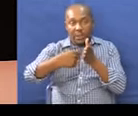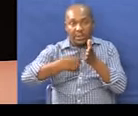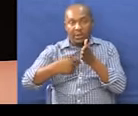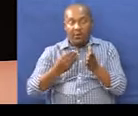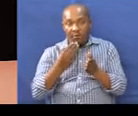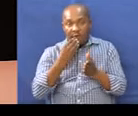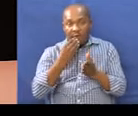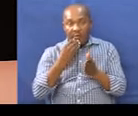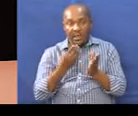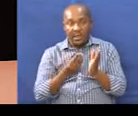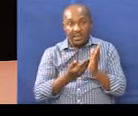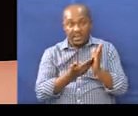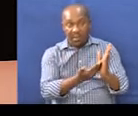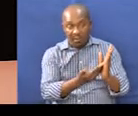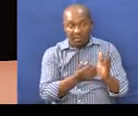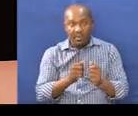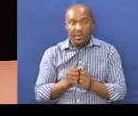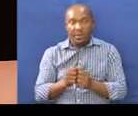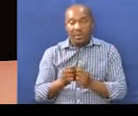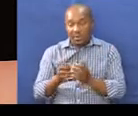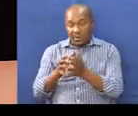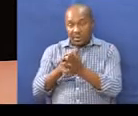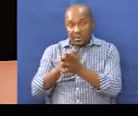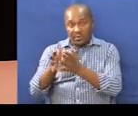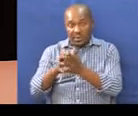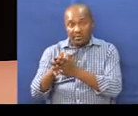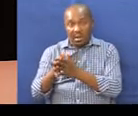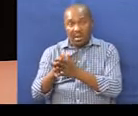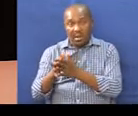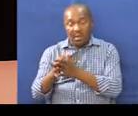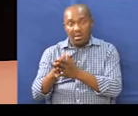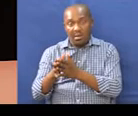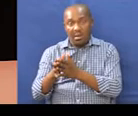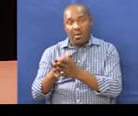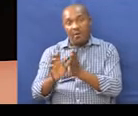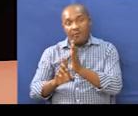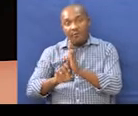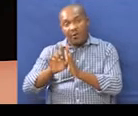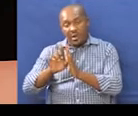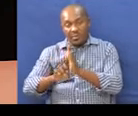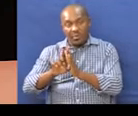volume used, make sure that you observe the correct procedure,